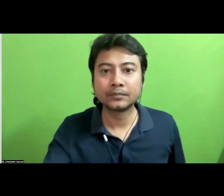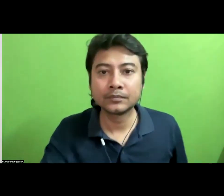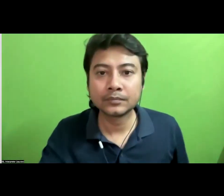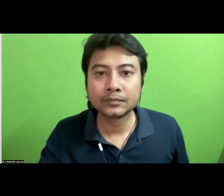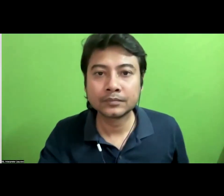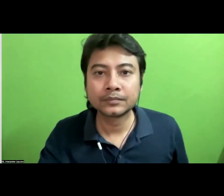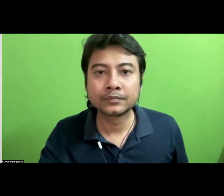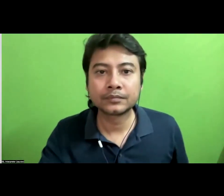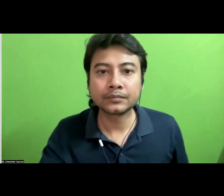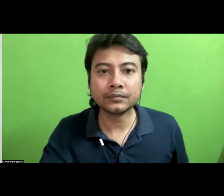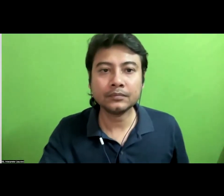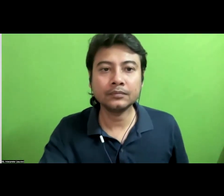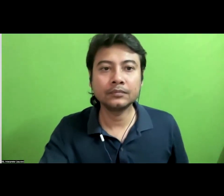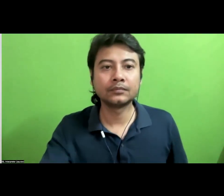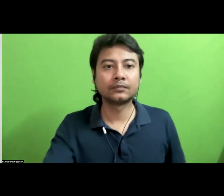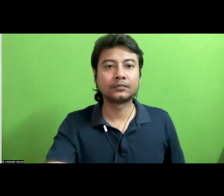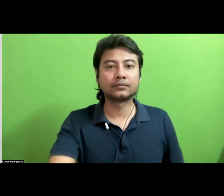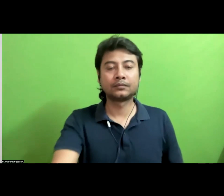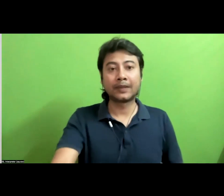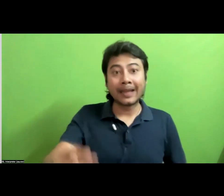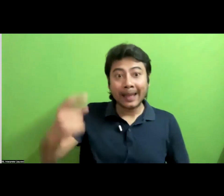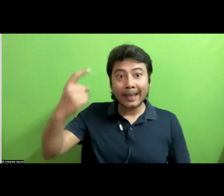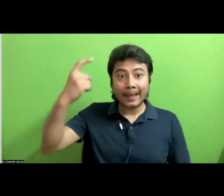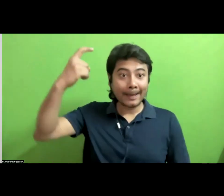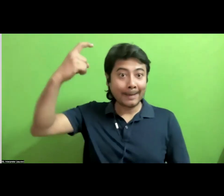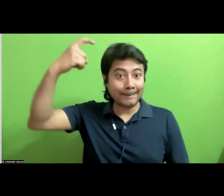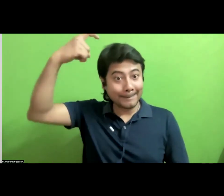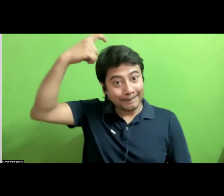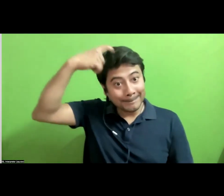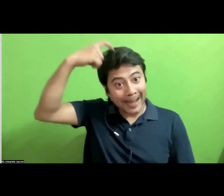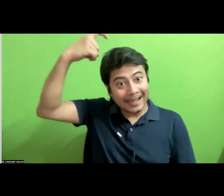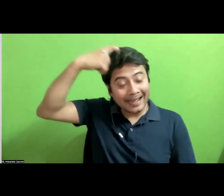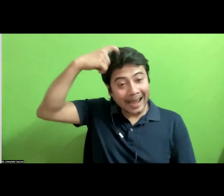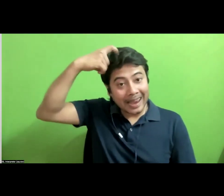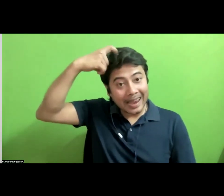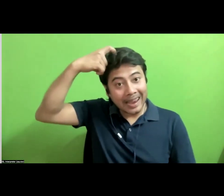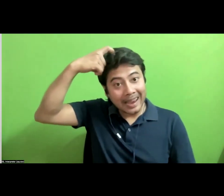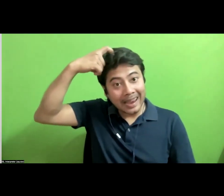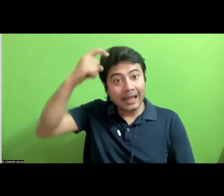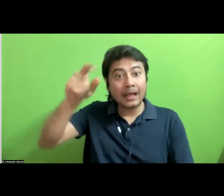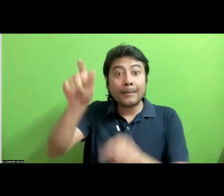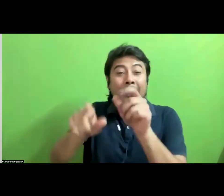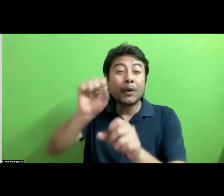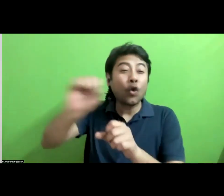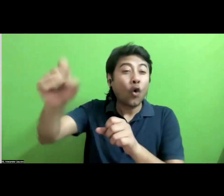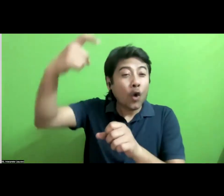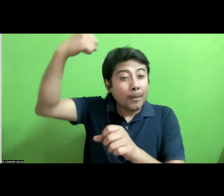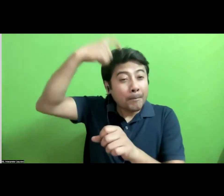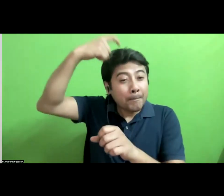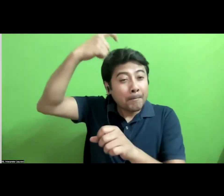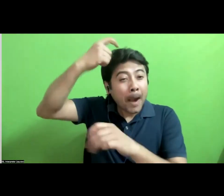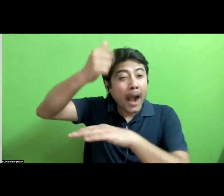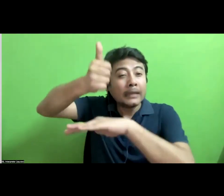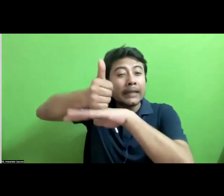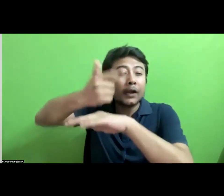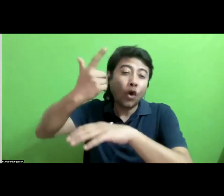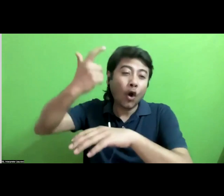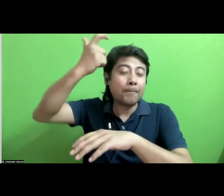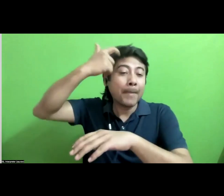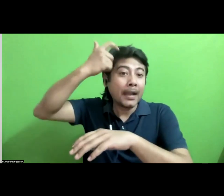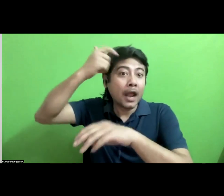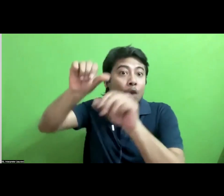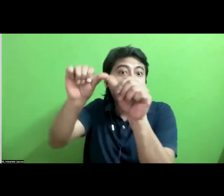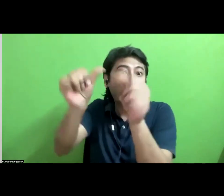Do you know what mental model means? Do you know what mental model means? Again,